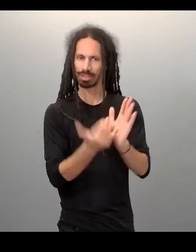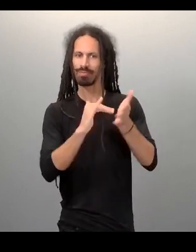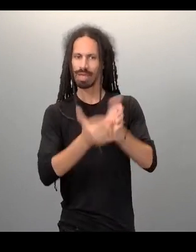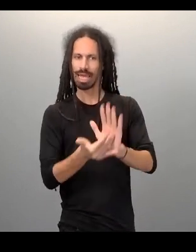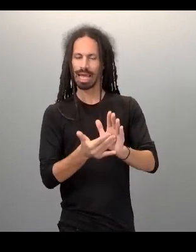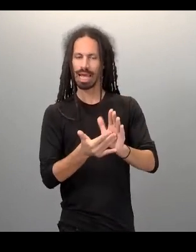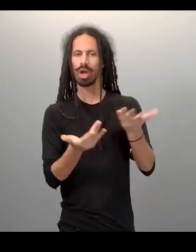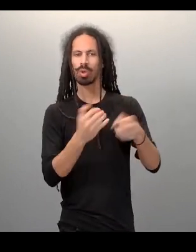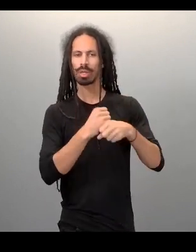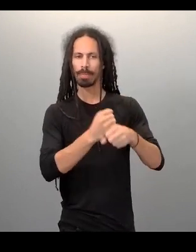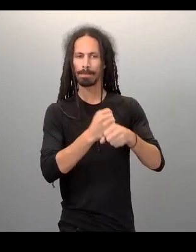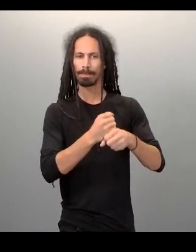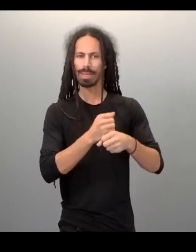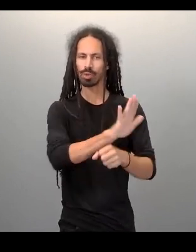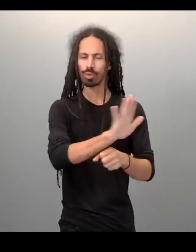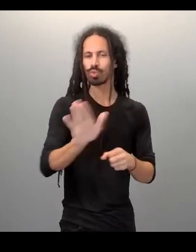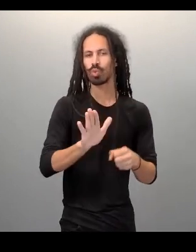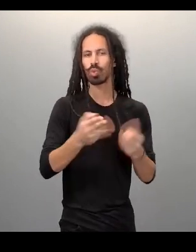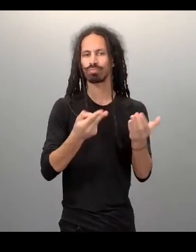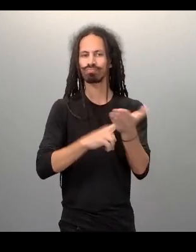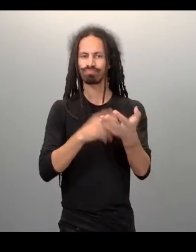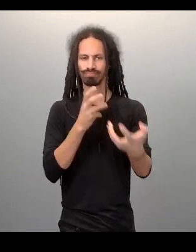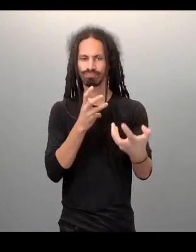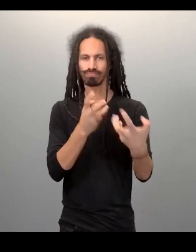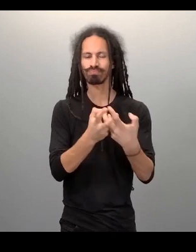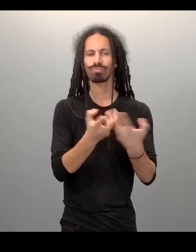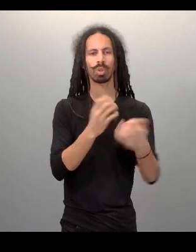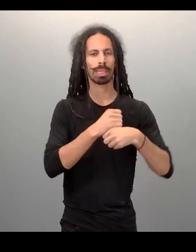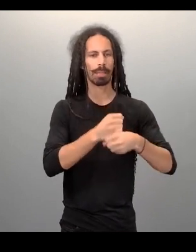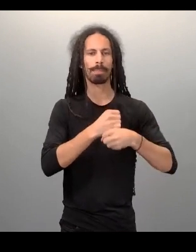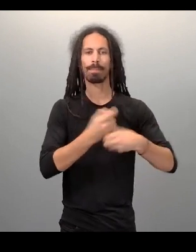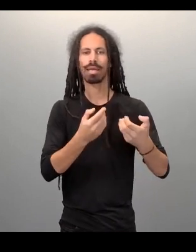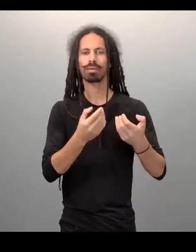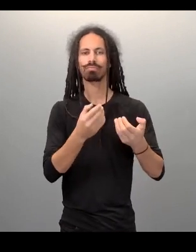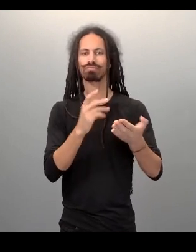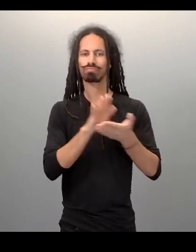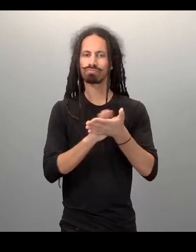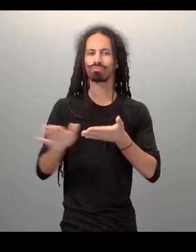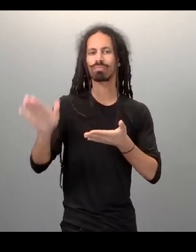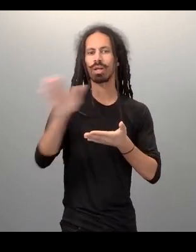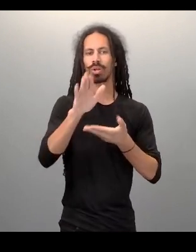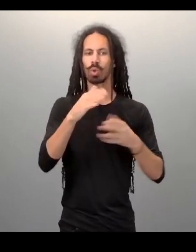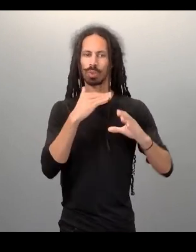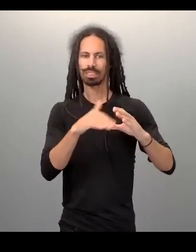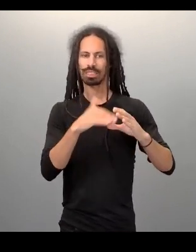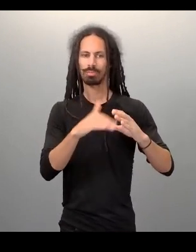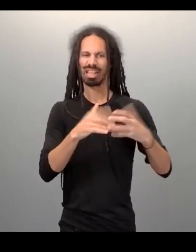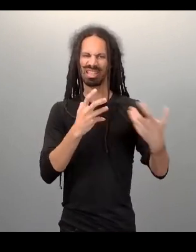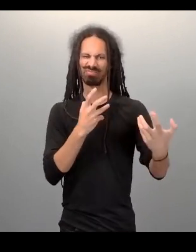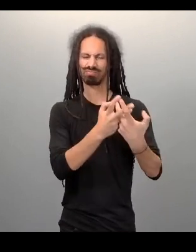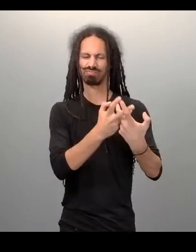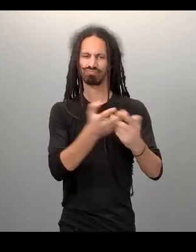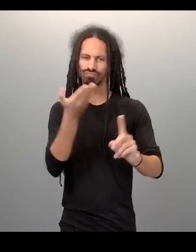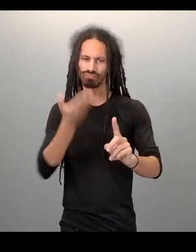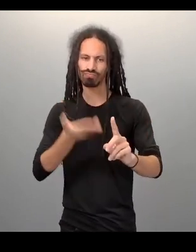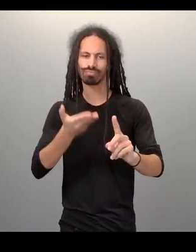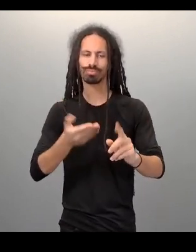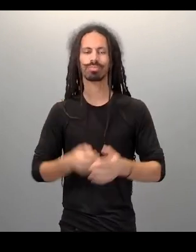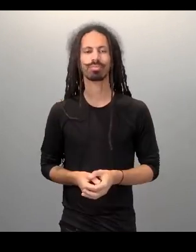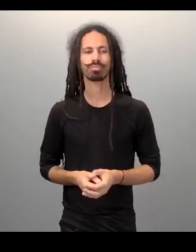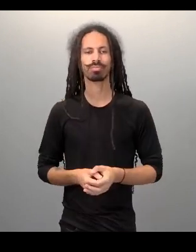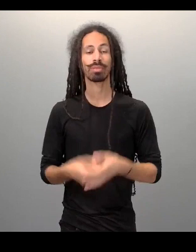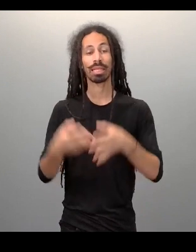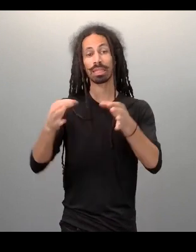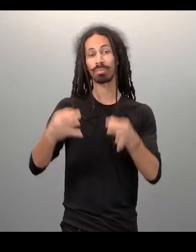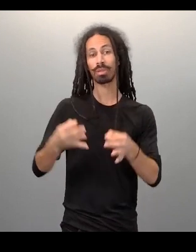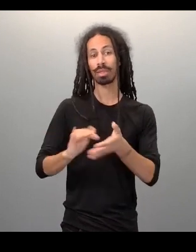signature. So you can create a college signature for all your academic emails. The instructions can be found through this link